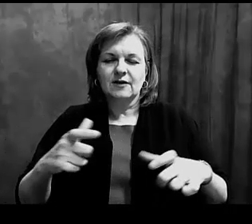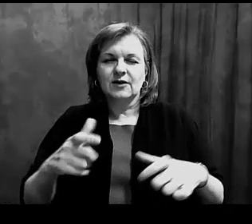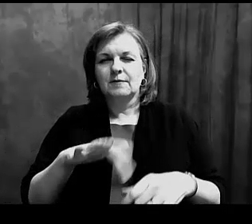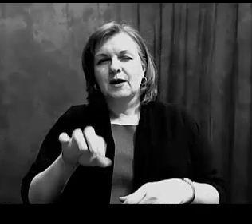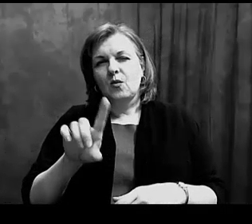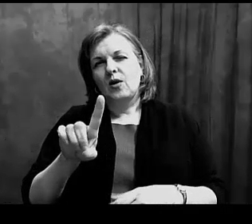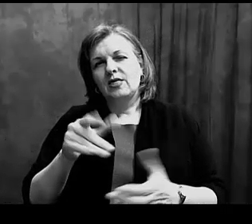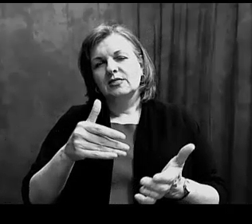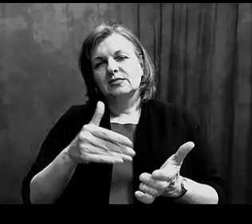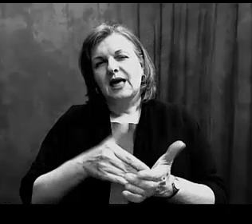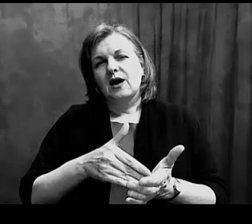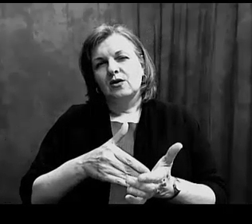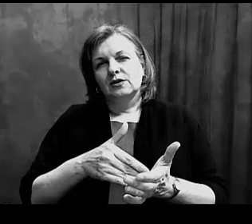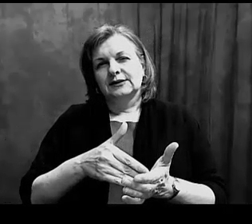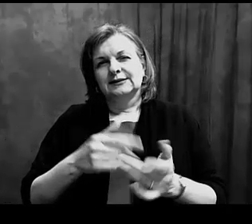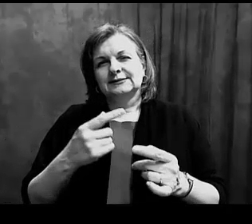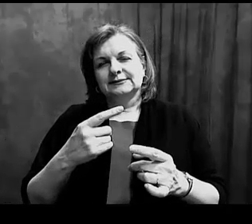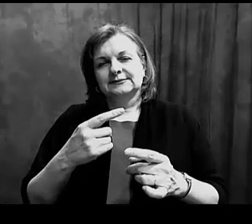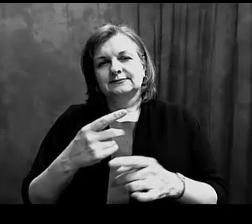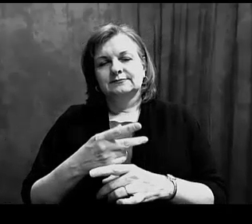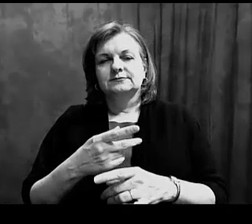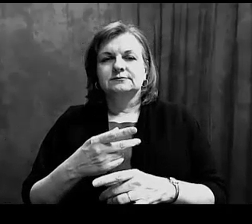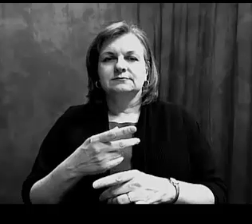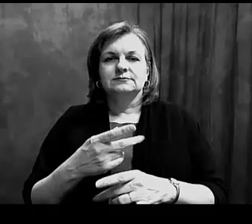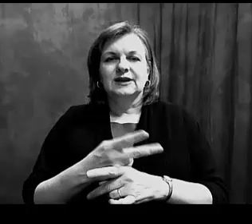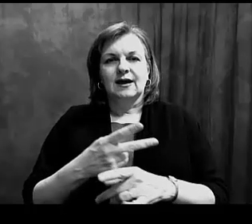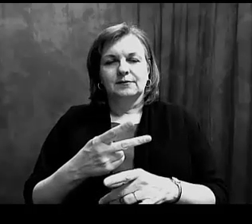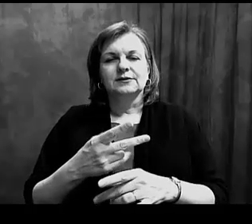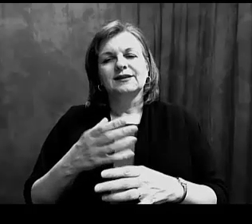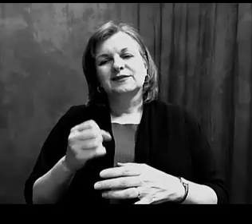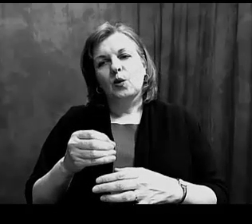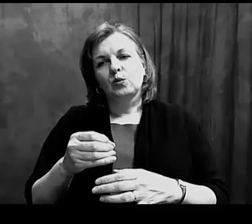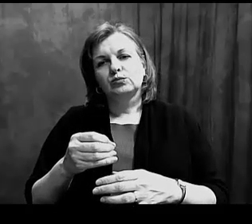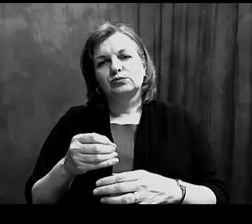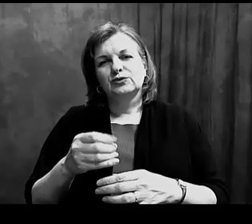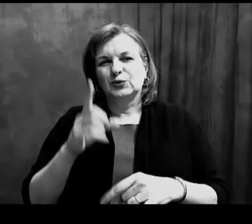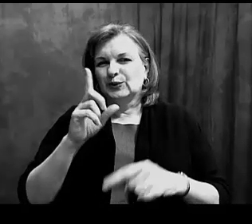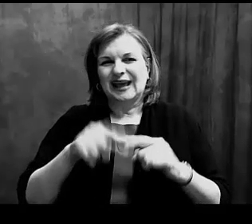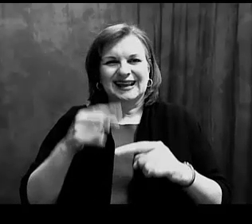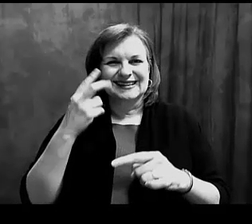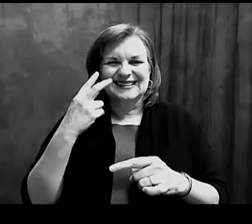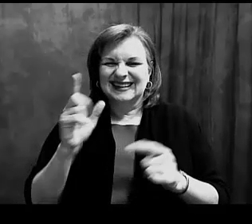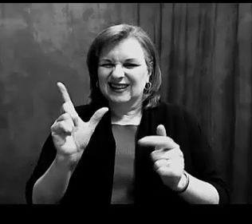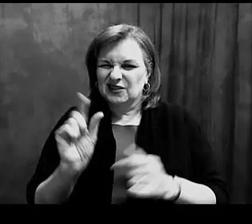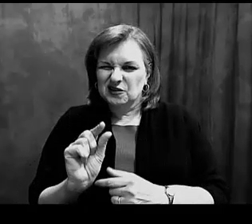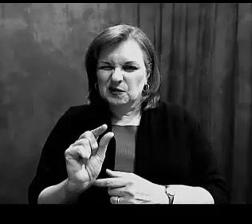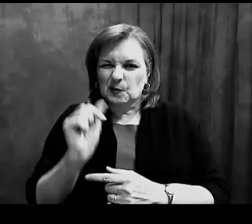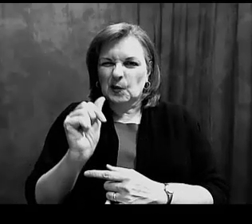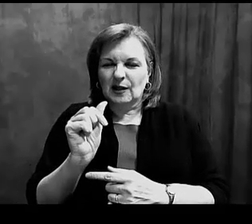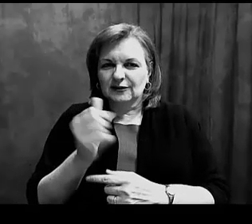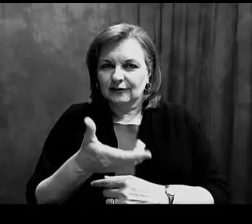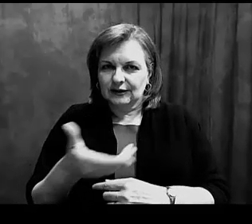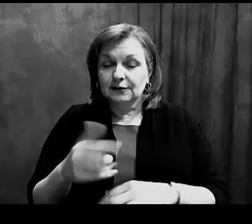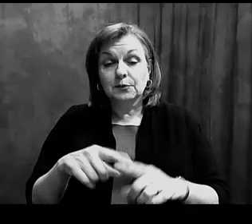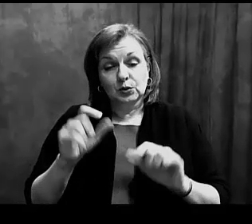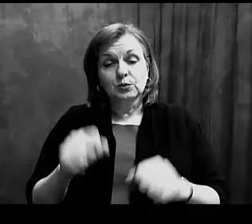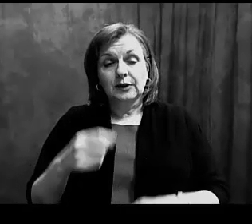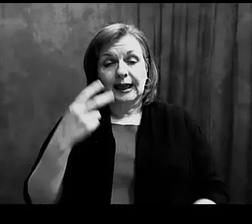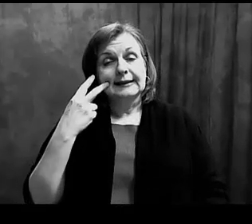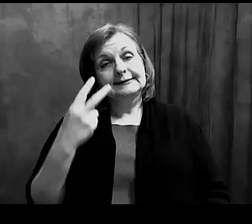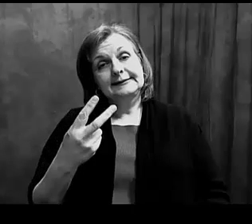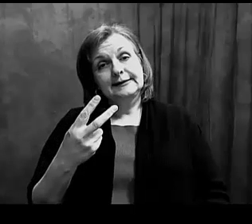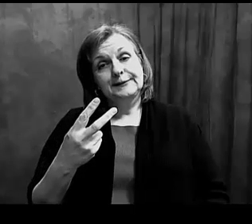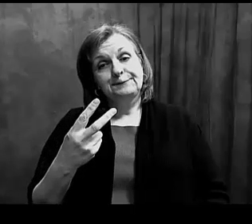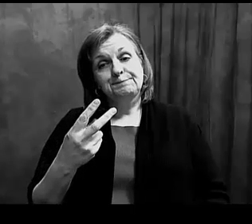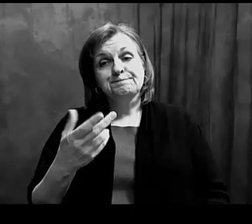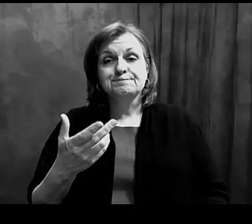actually magnify about 1,000 times with a light microscope. So this is not going to let you see the smallest of